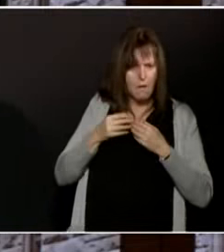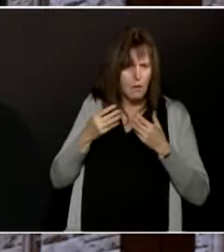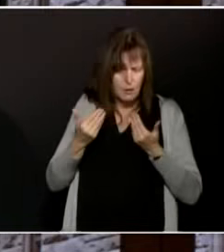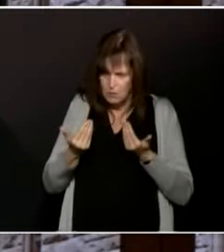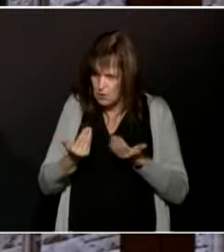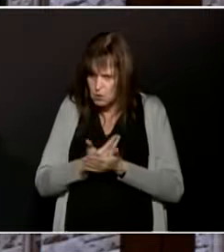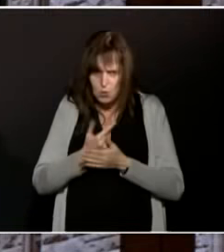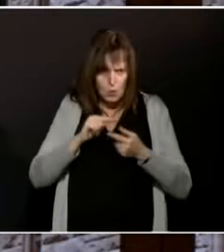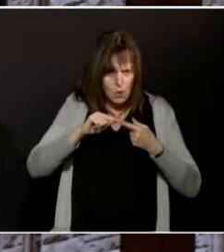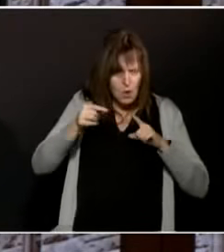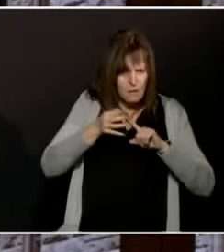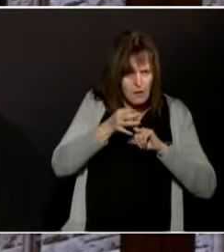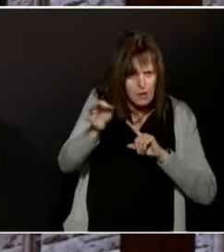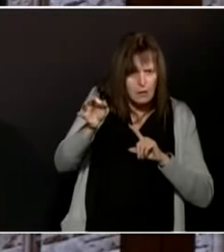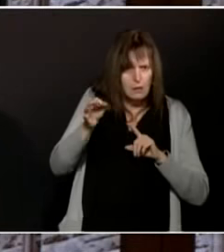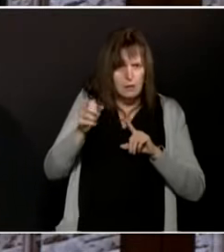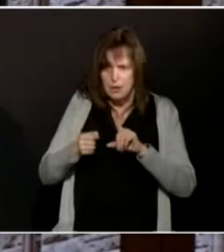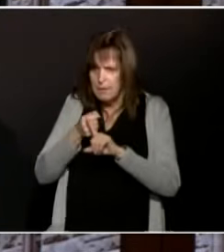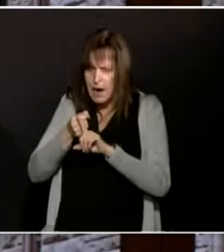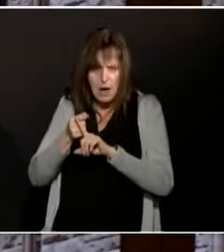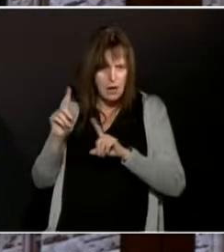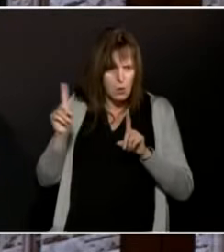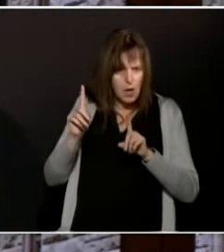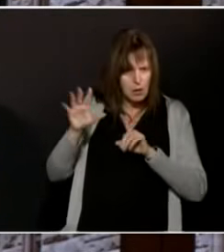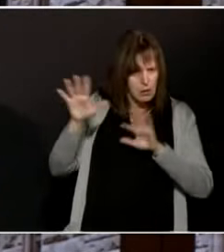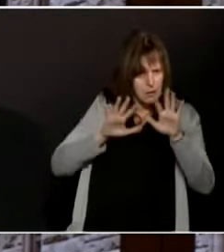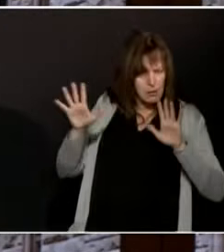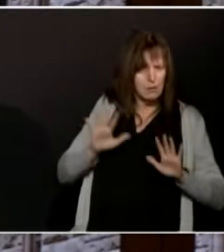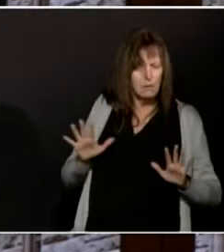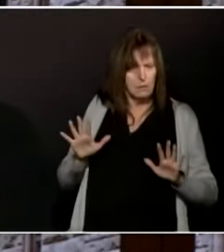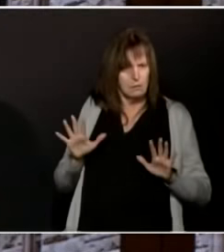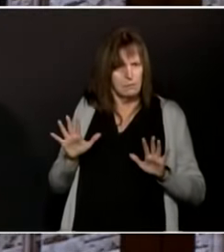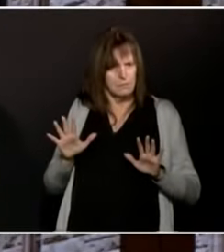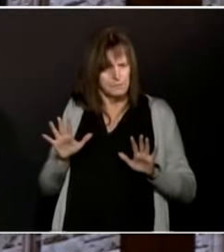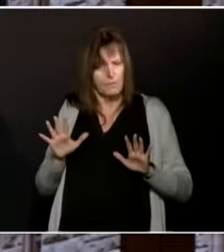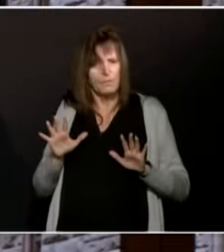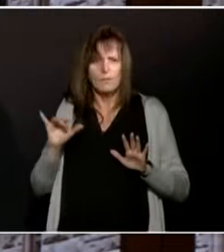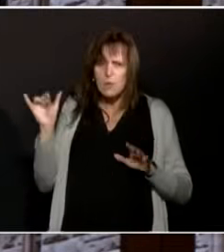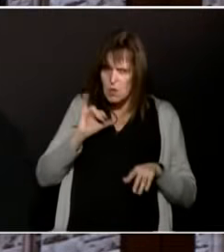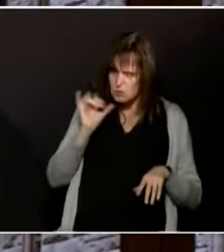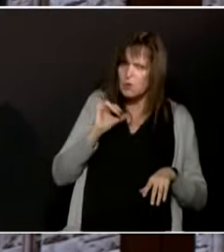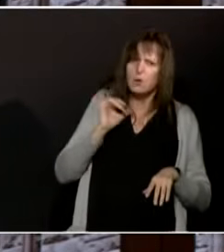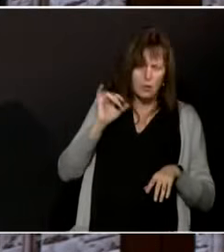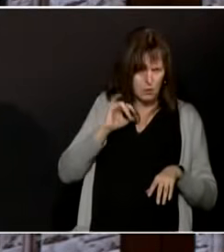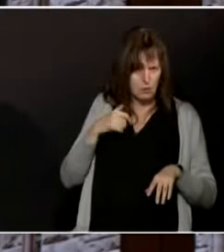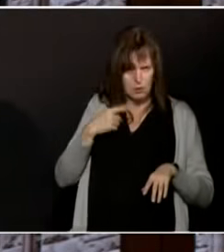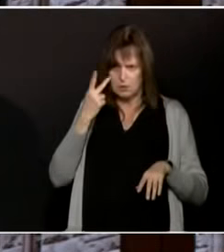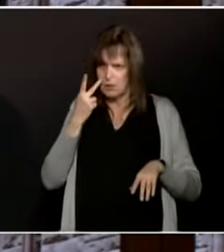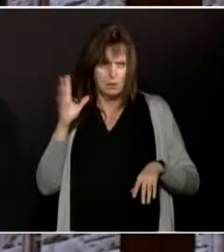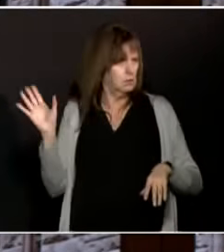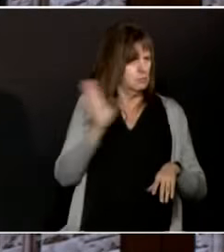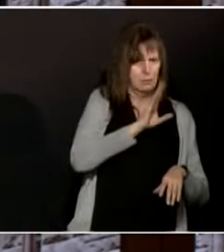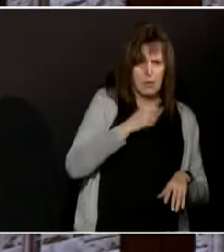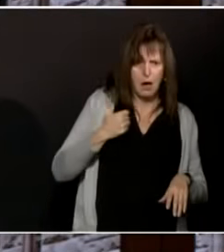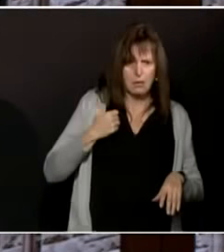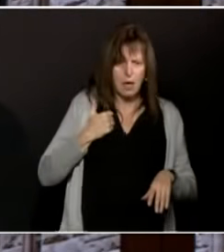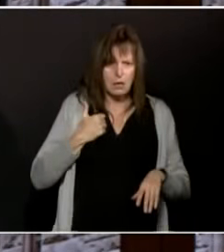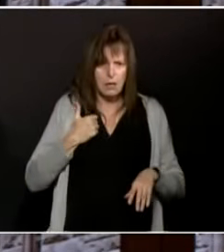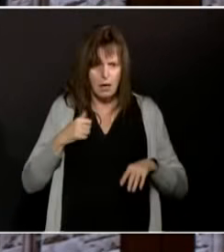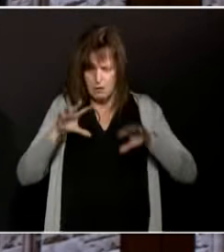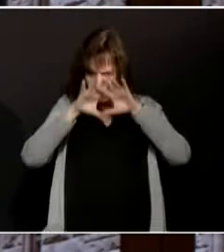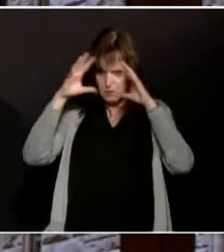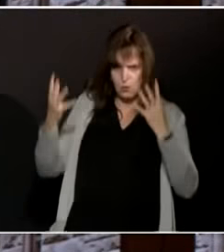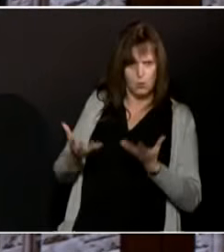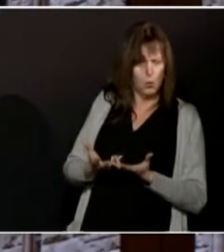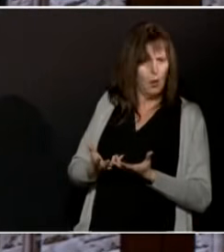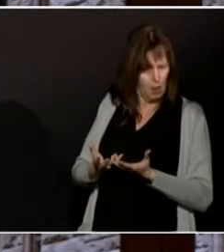are intertwined with other parts of the country and internationally as well, and we're seeing this impact in our society. So while there is